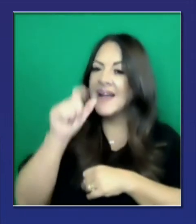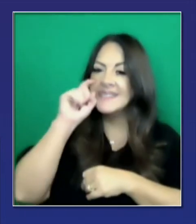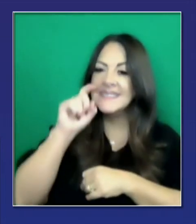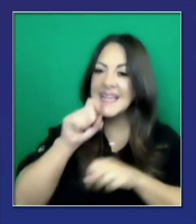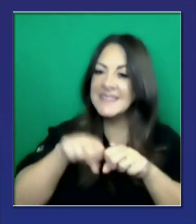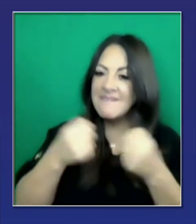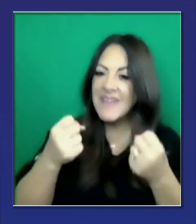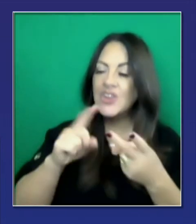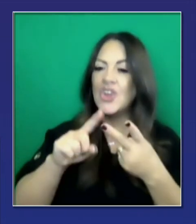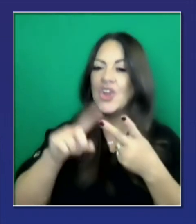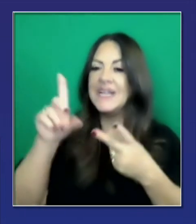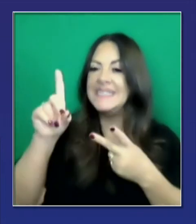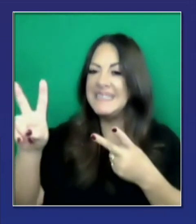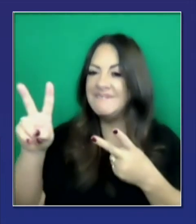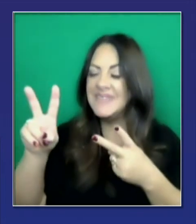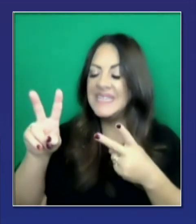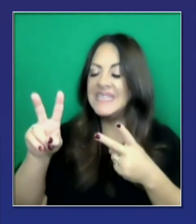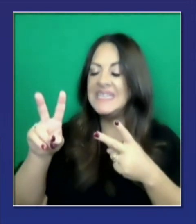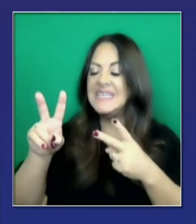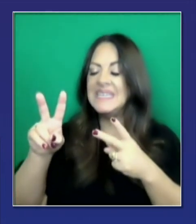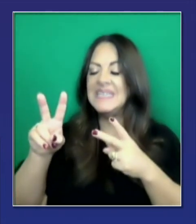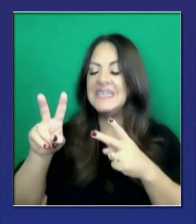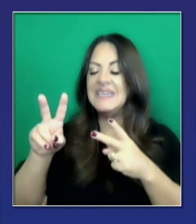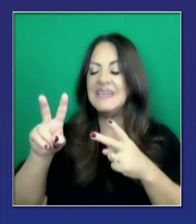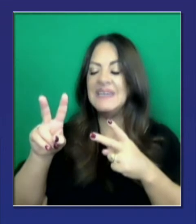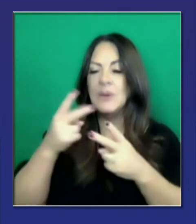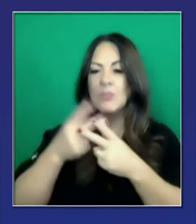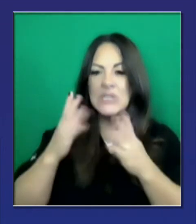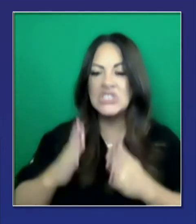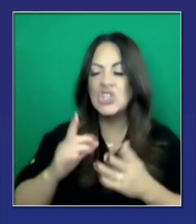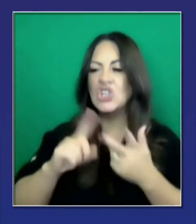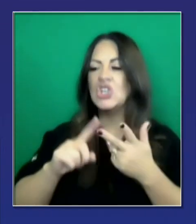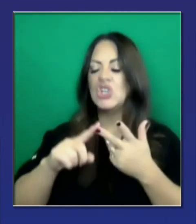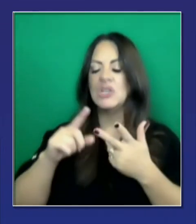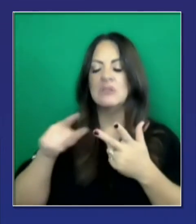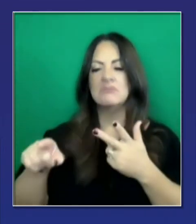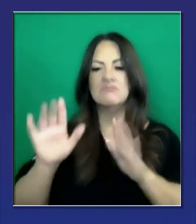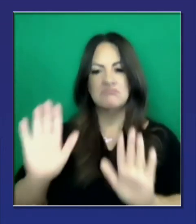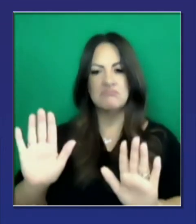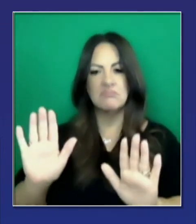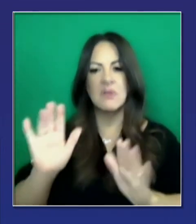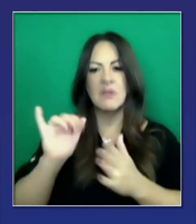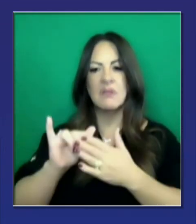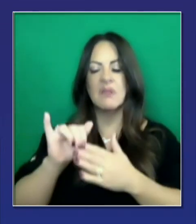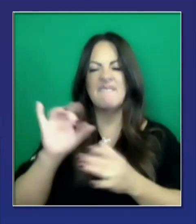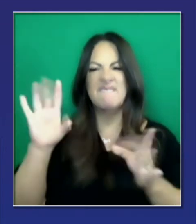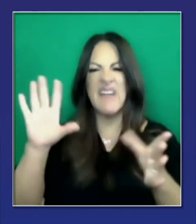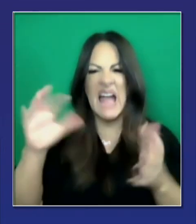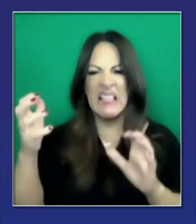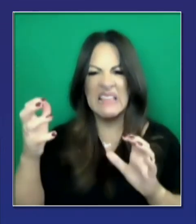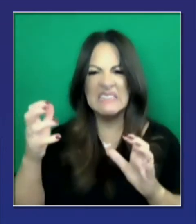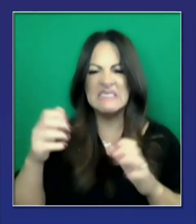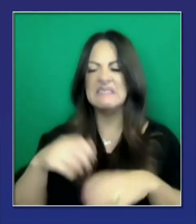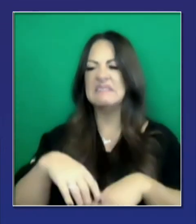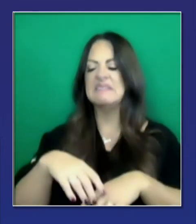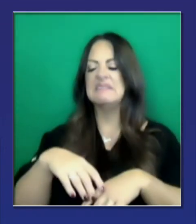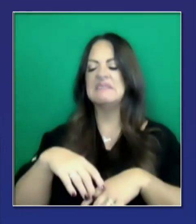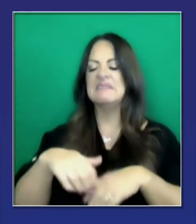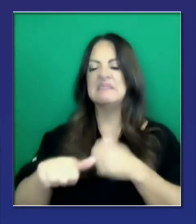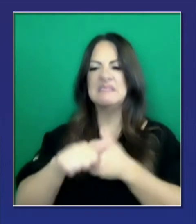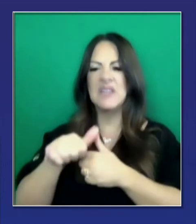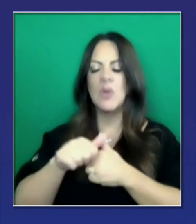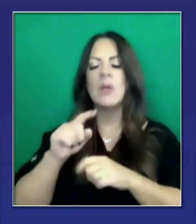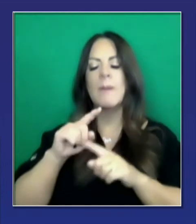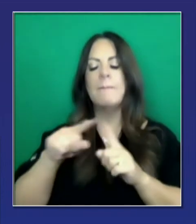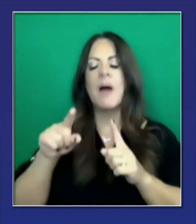offended. So there's a triage component to that. There's a coordinated focus in terms of risk assessment in that space, but there's